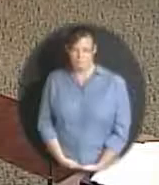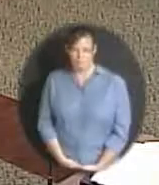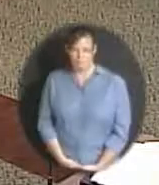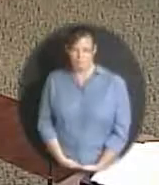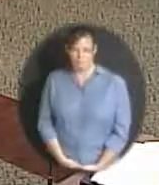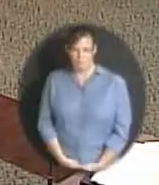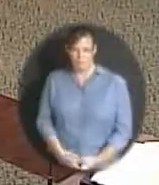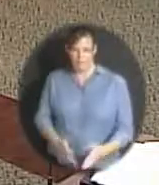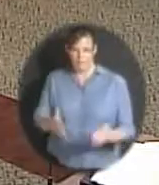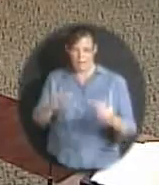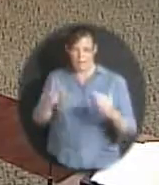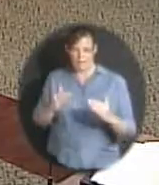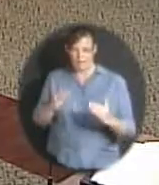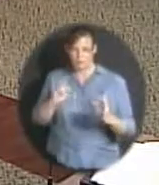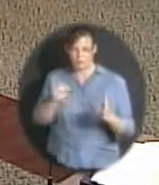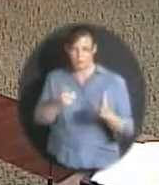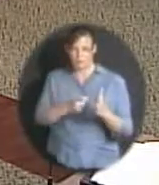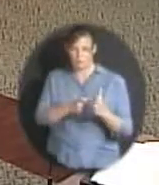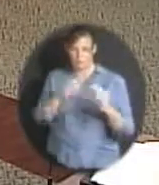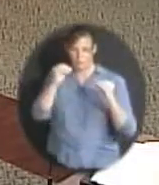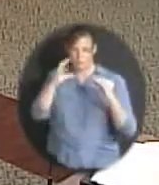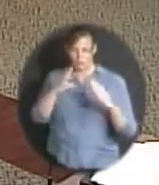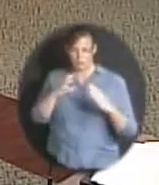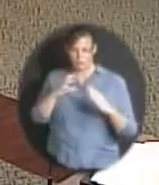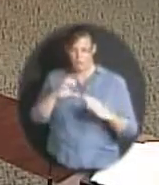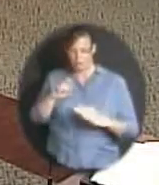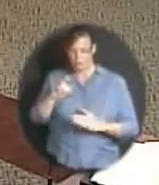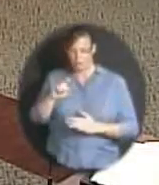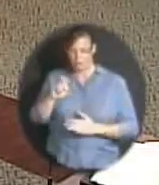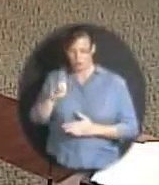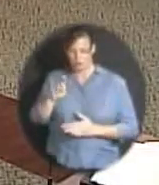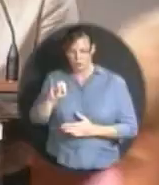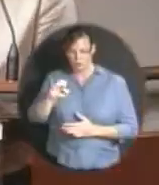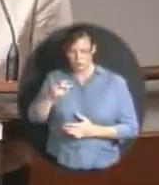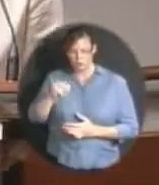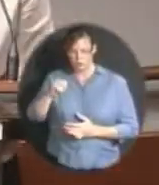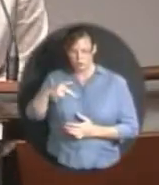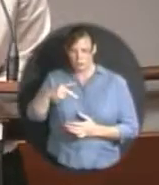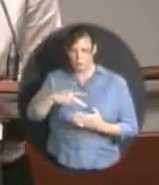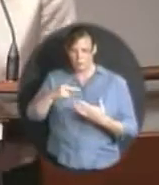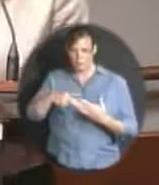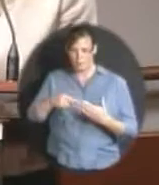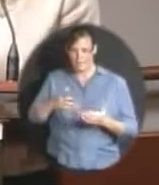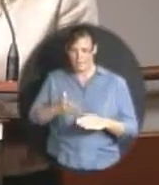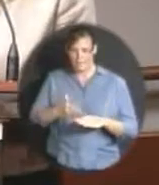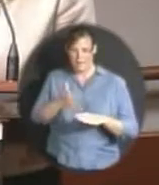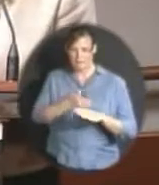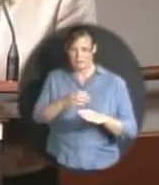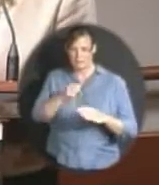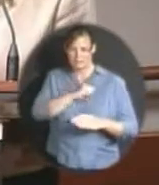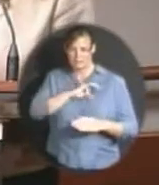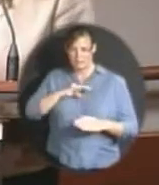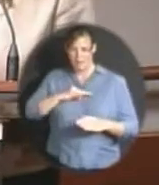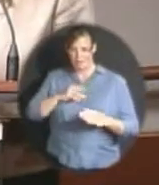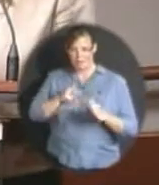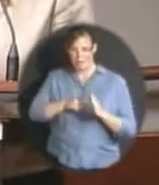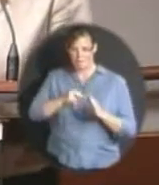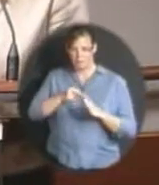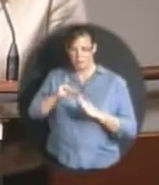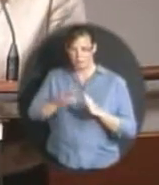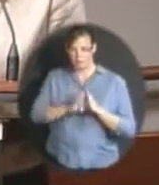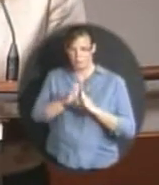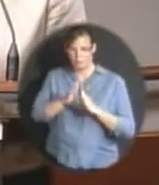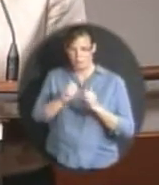We will next recognize our teacher externship program. Continuing a rich tradition of enhancing staff professional development with our community